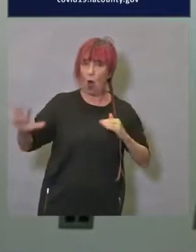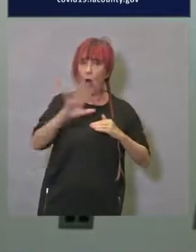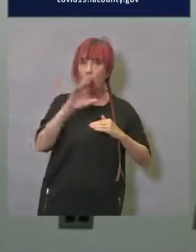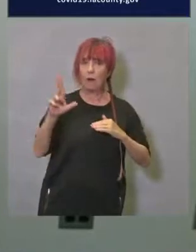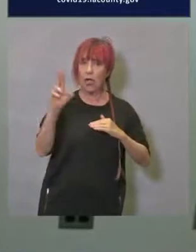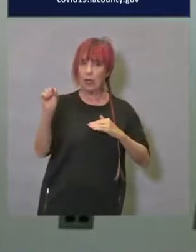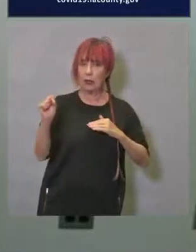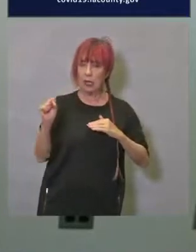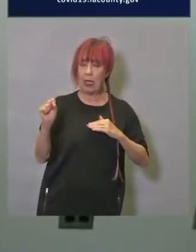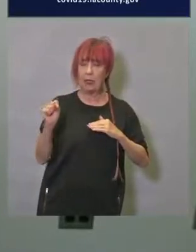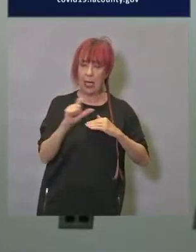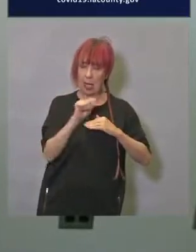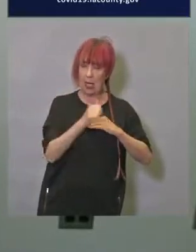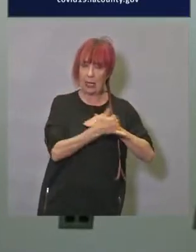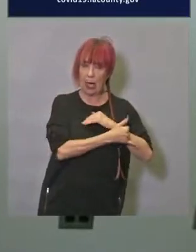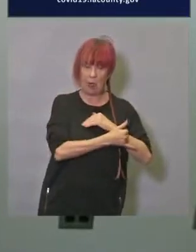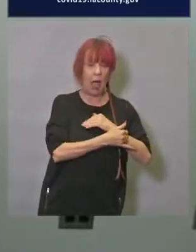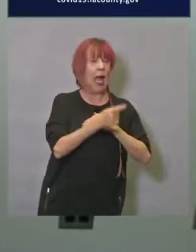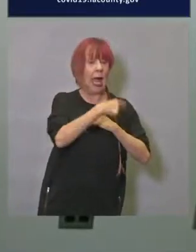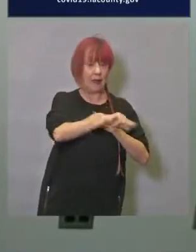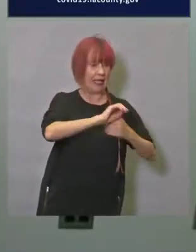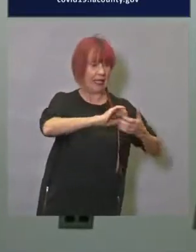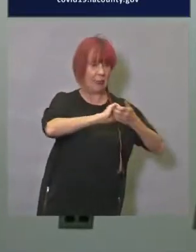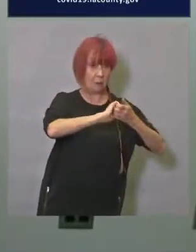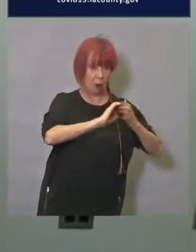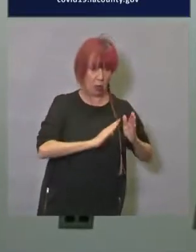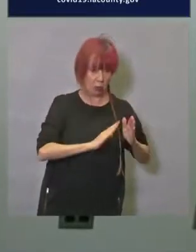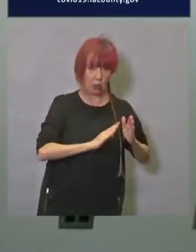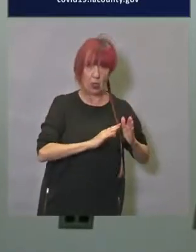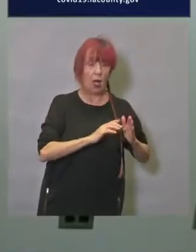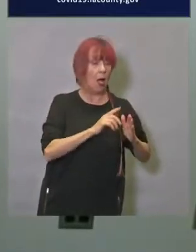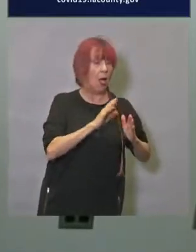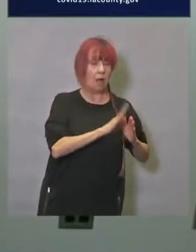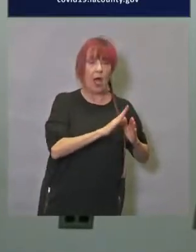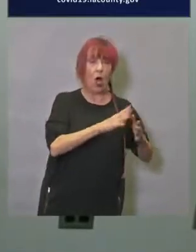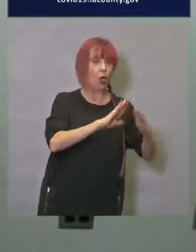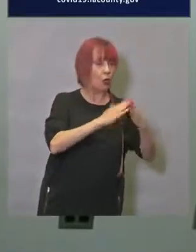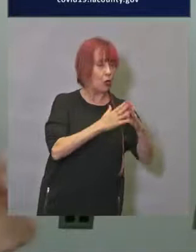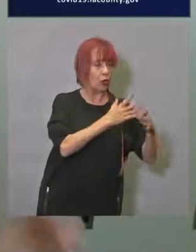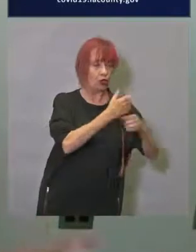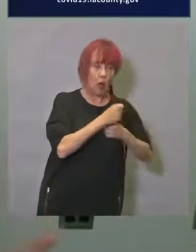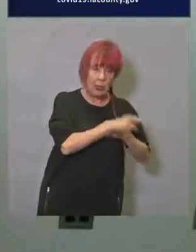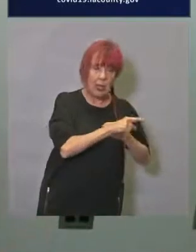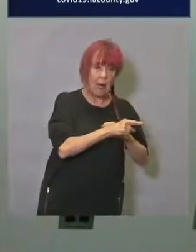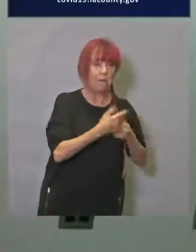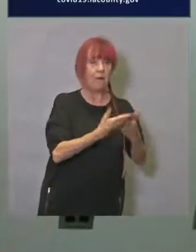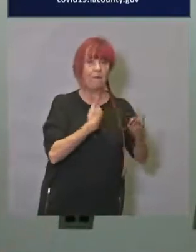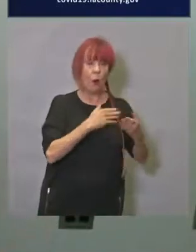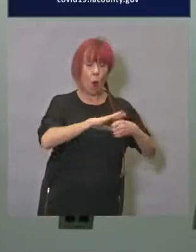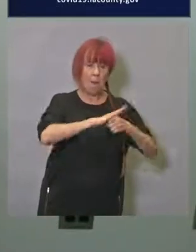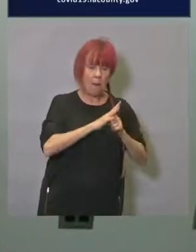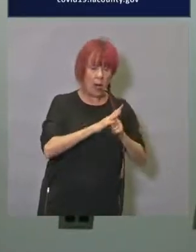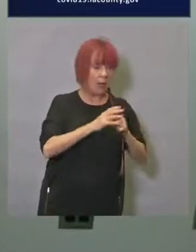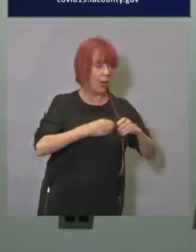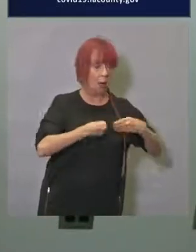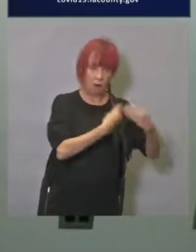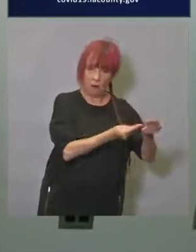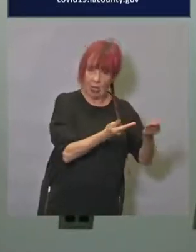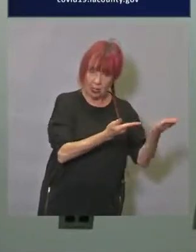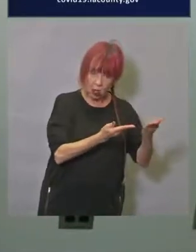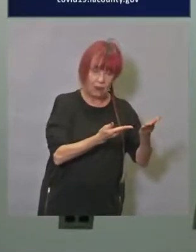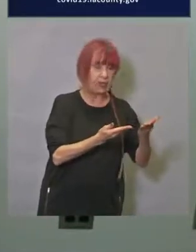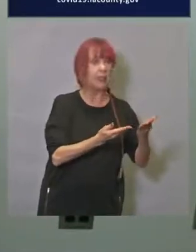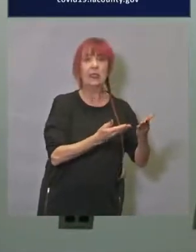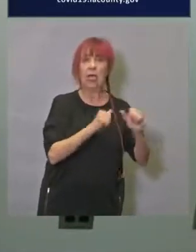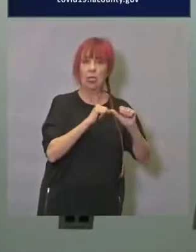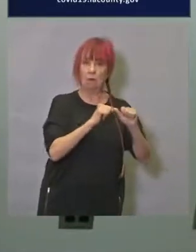these partners who are trusted in their communities, who have been providing services before the pandemic, during the pandemic, and will continue to